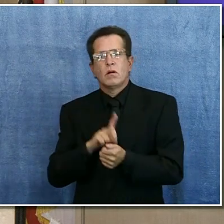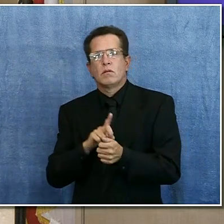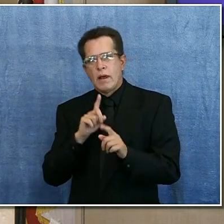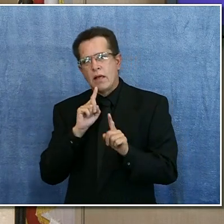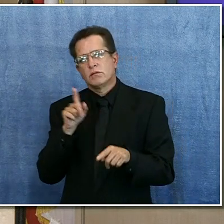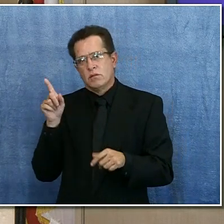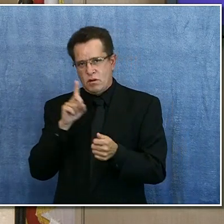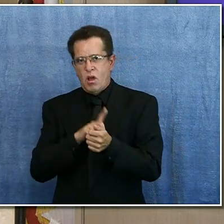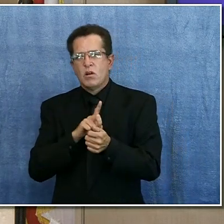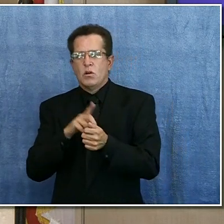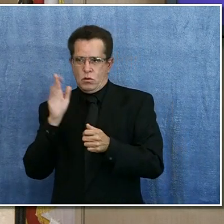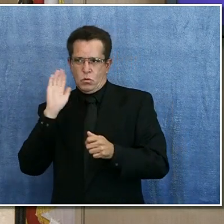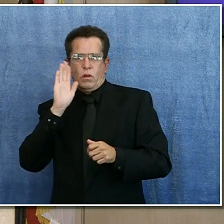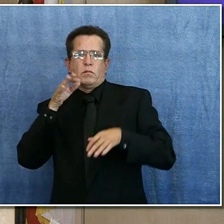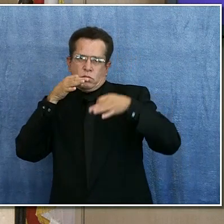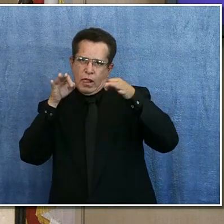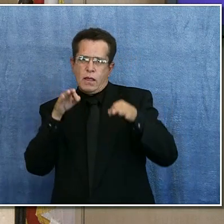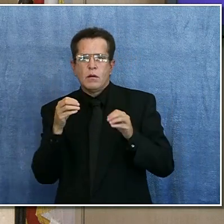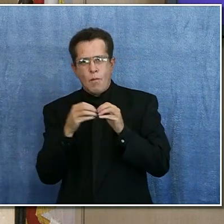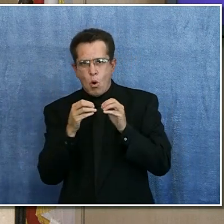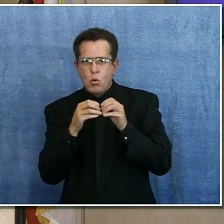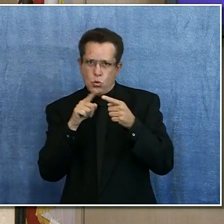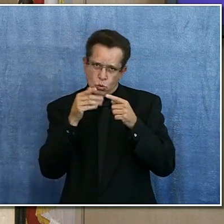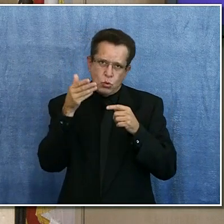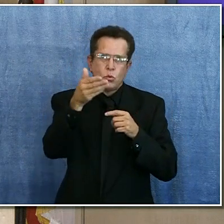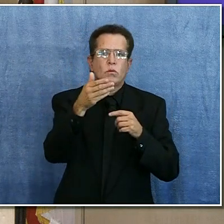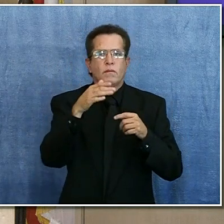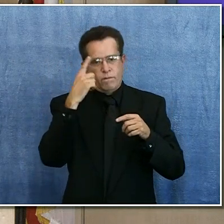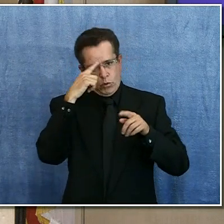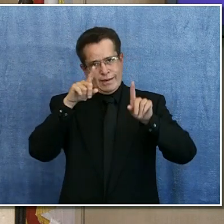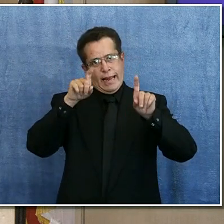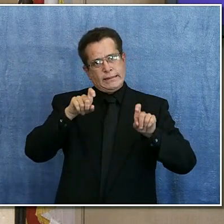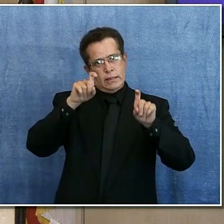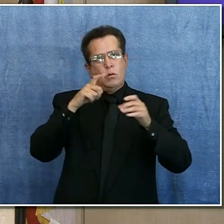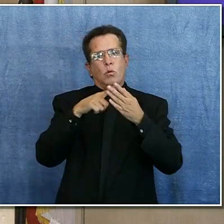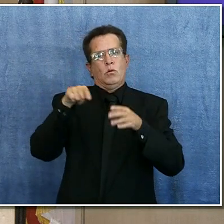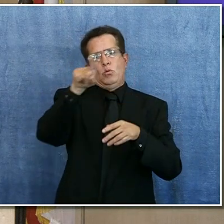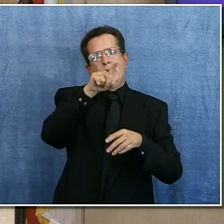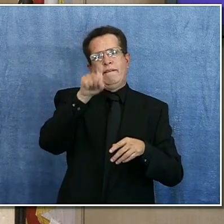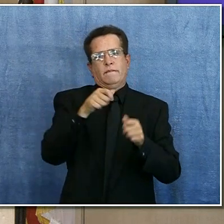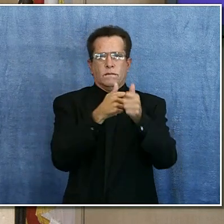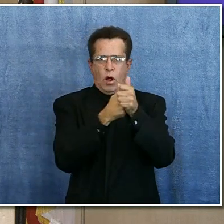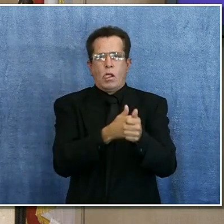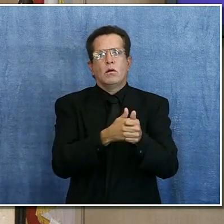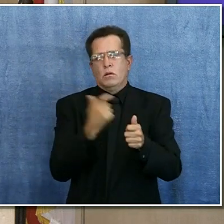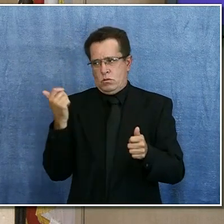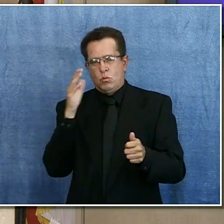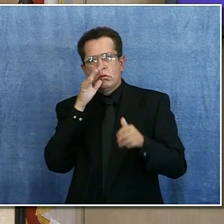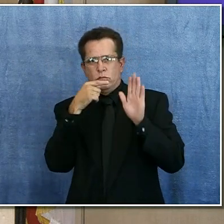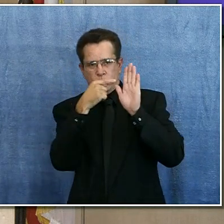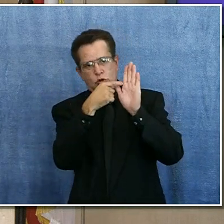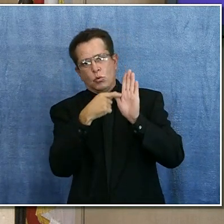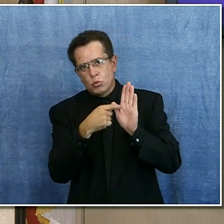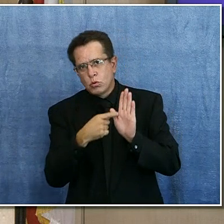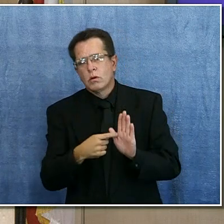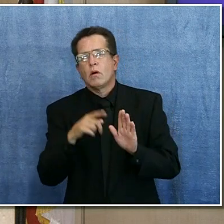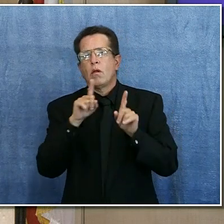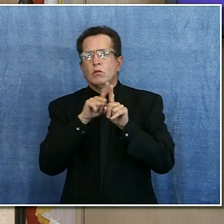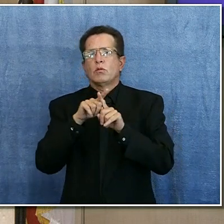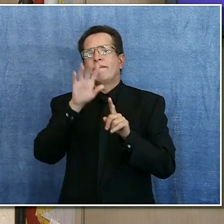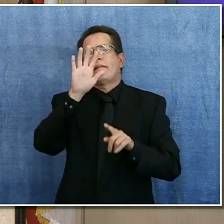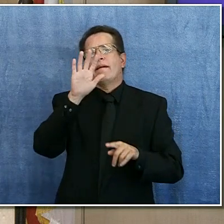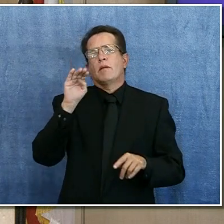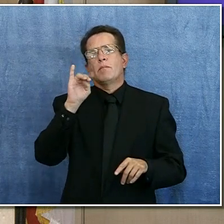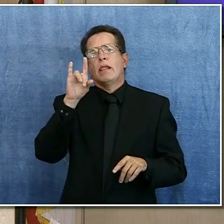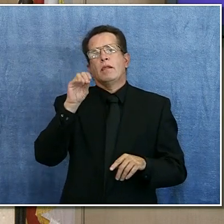process, Dr. Wooten will be sharing more information around testing protocols that need to be in place. Our board also allocated $5 million of